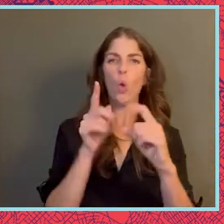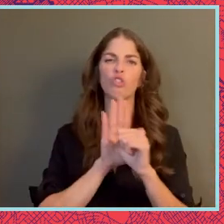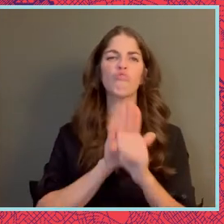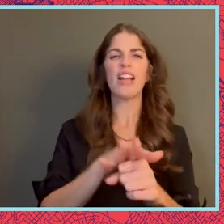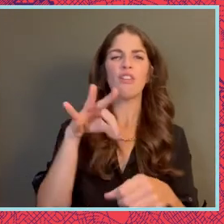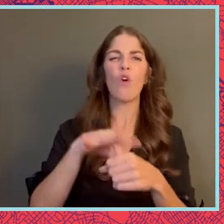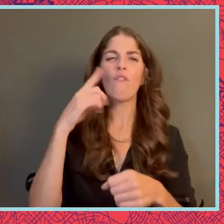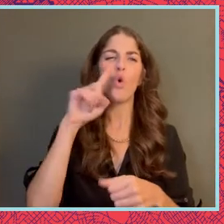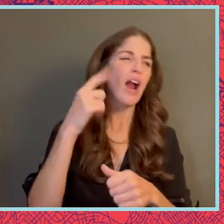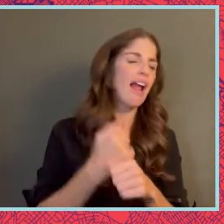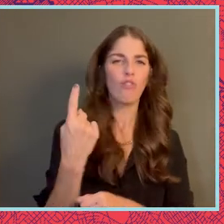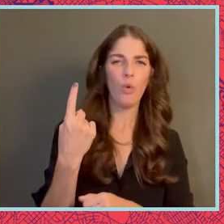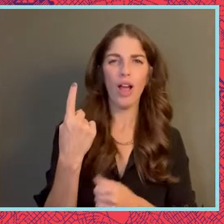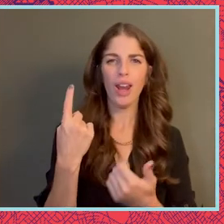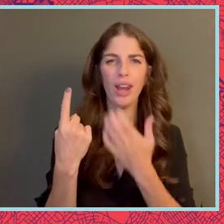for everybody.